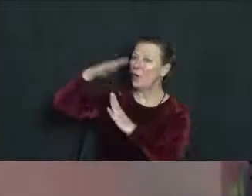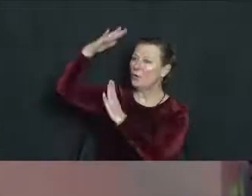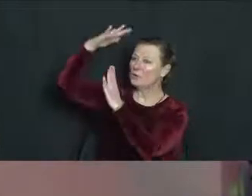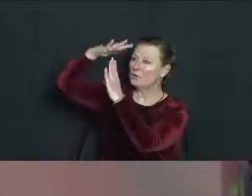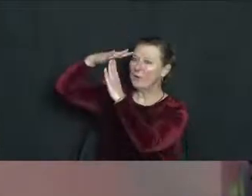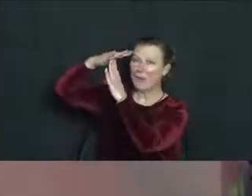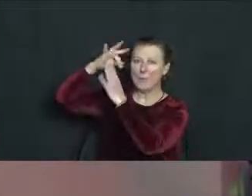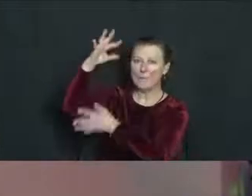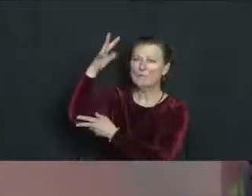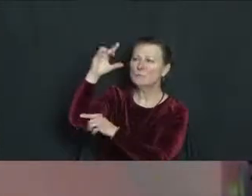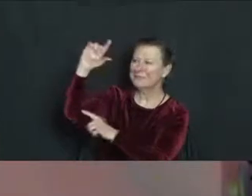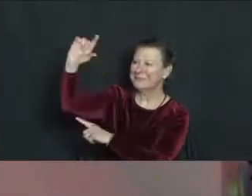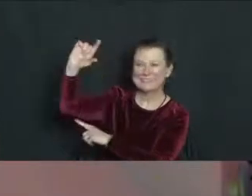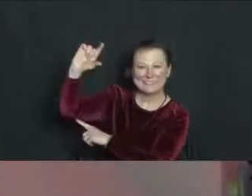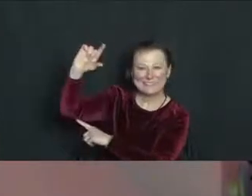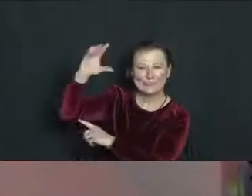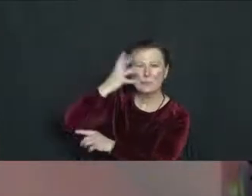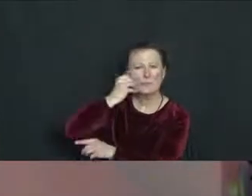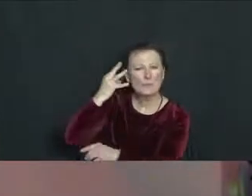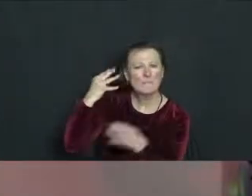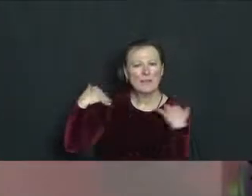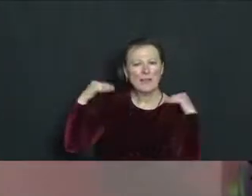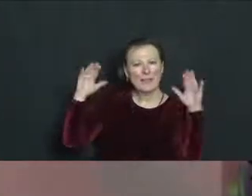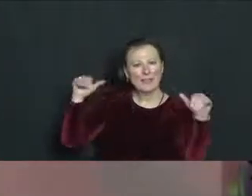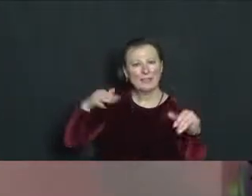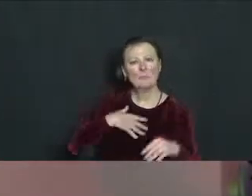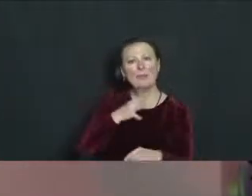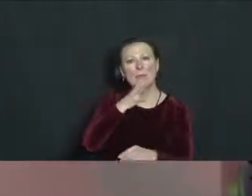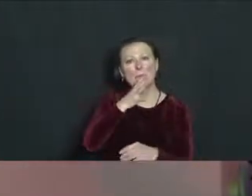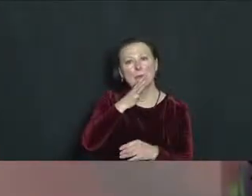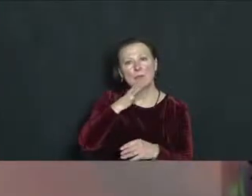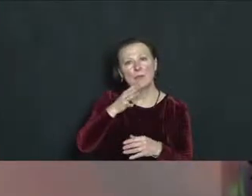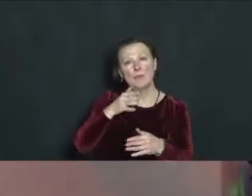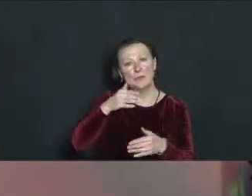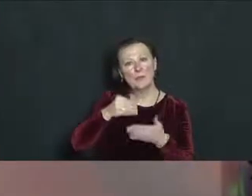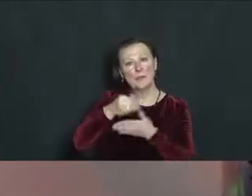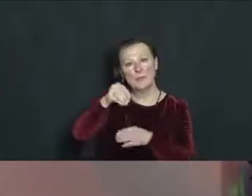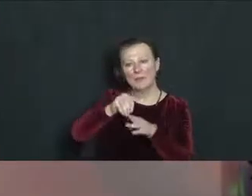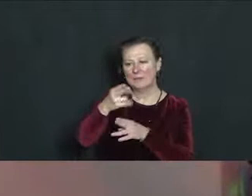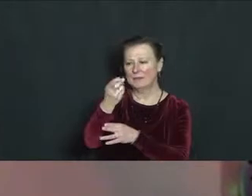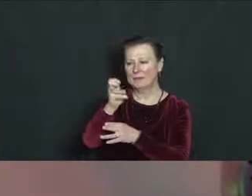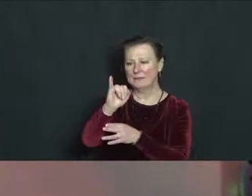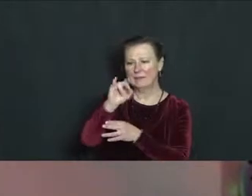was a beautiful angel that my mother bought in Heidelberg, I believe it was.